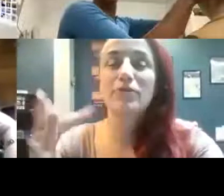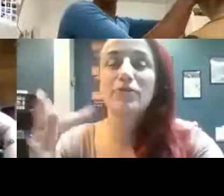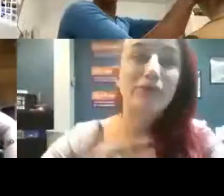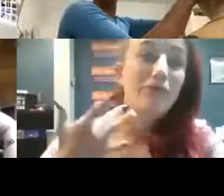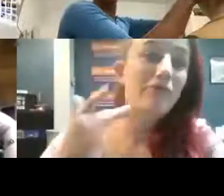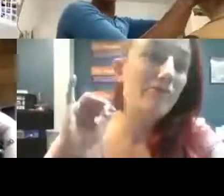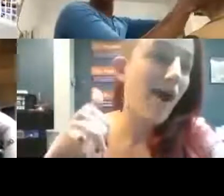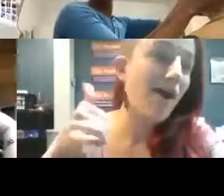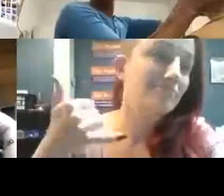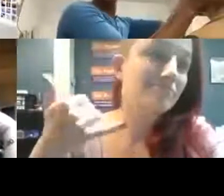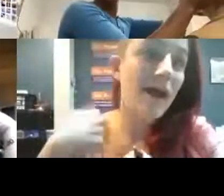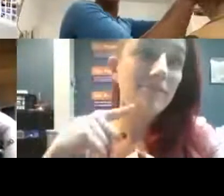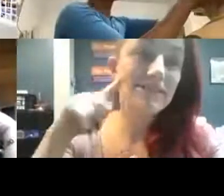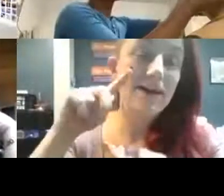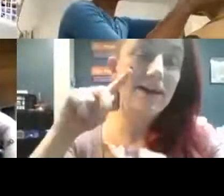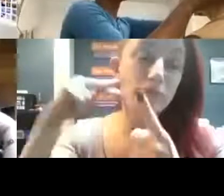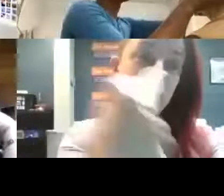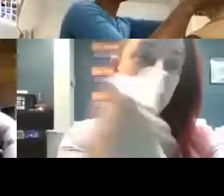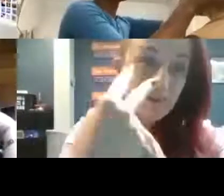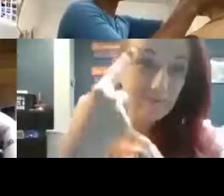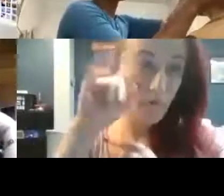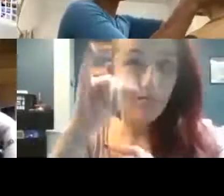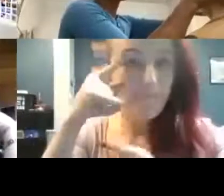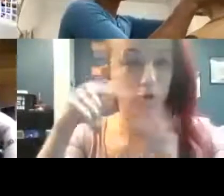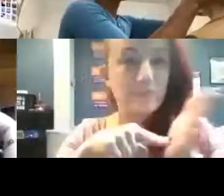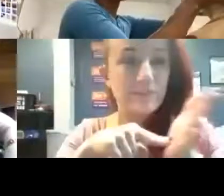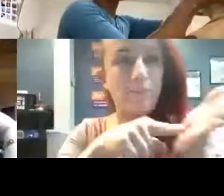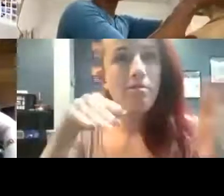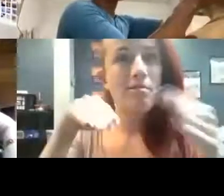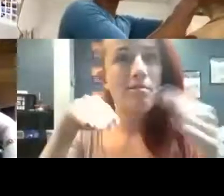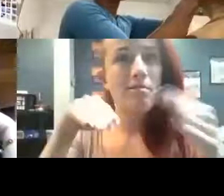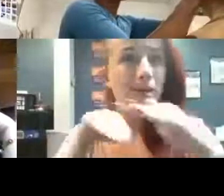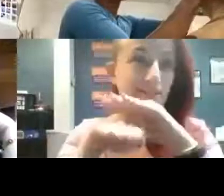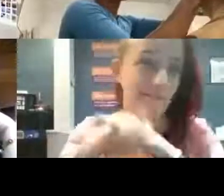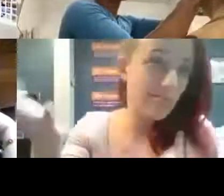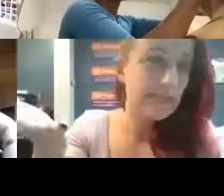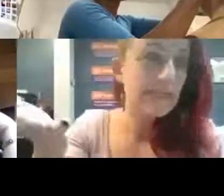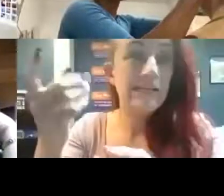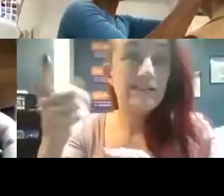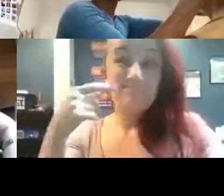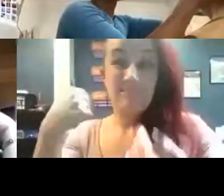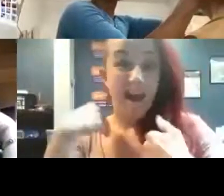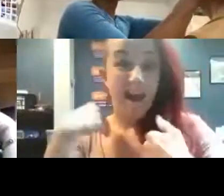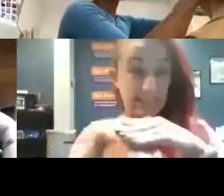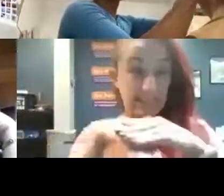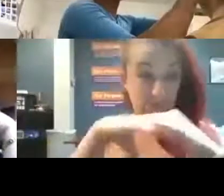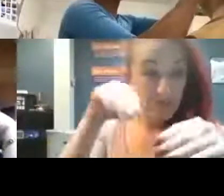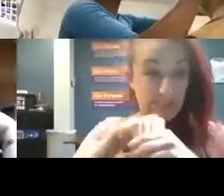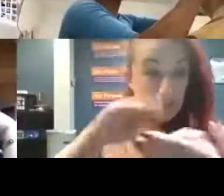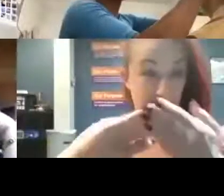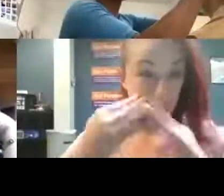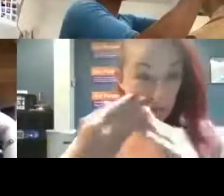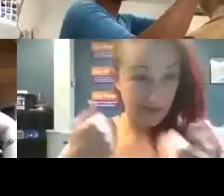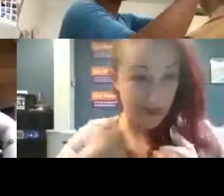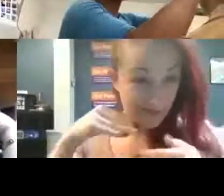in? Honestly, wherever you feel that the deaf perspective, for example,